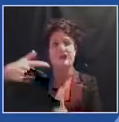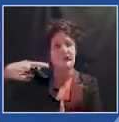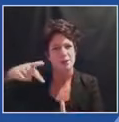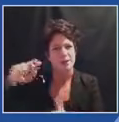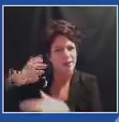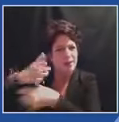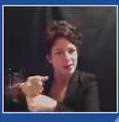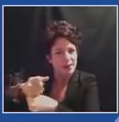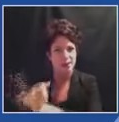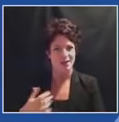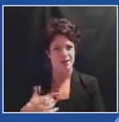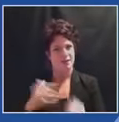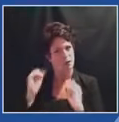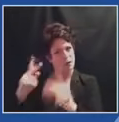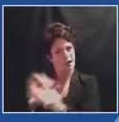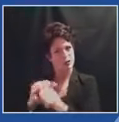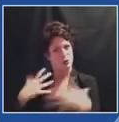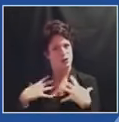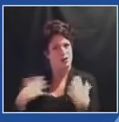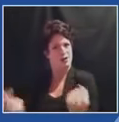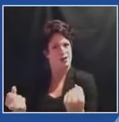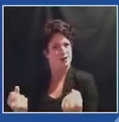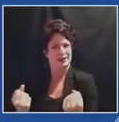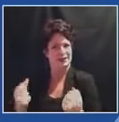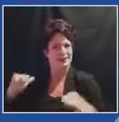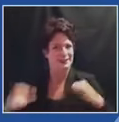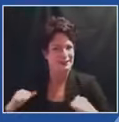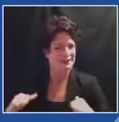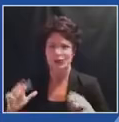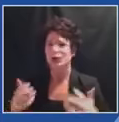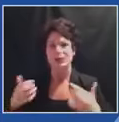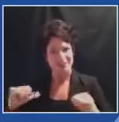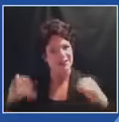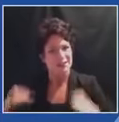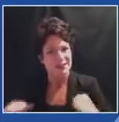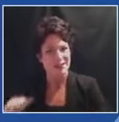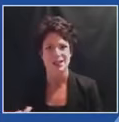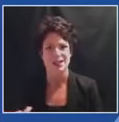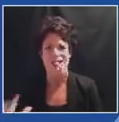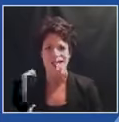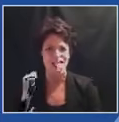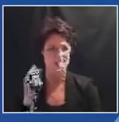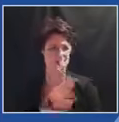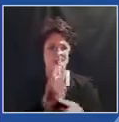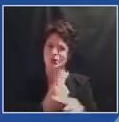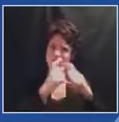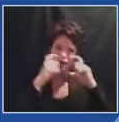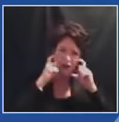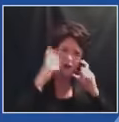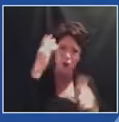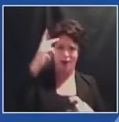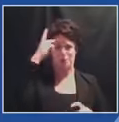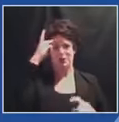with confidence. President Trump has turned wearing a mask into a political statement.